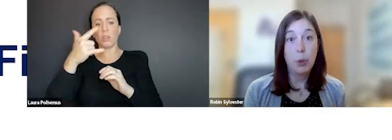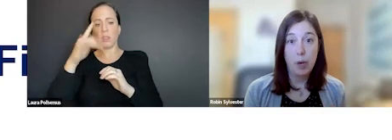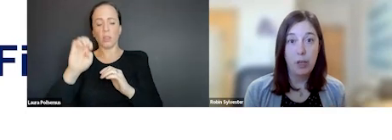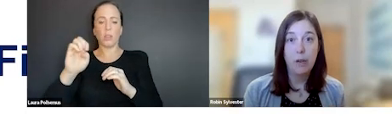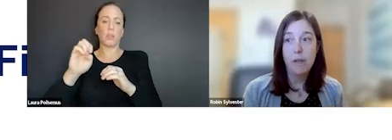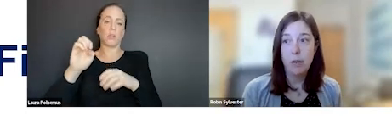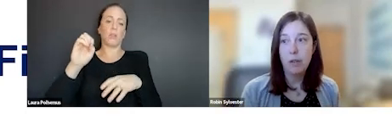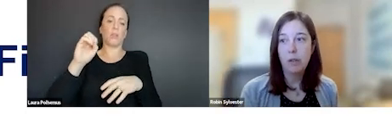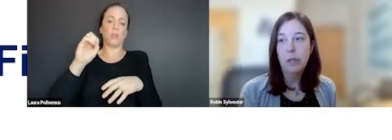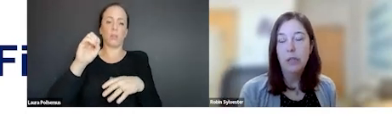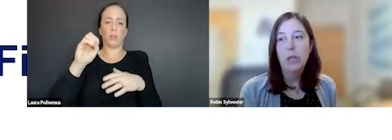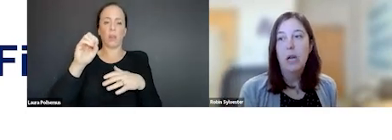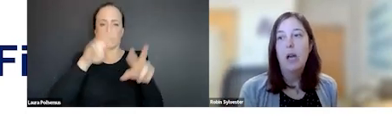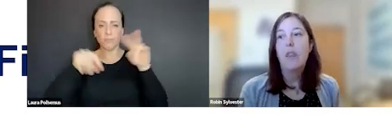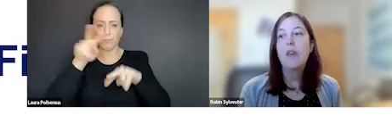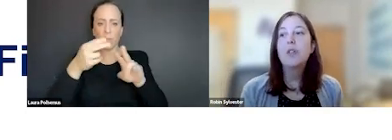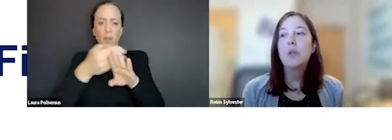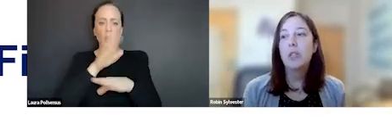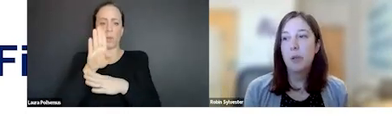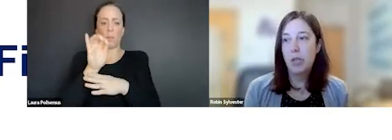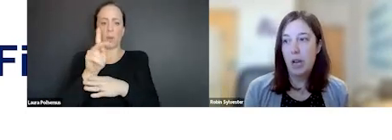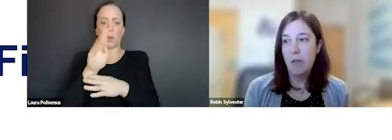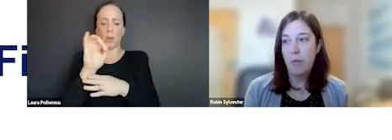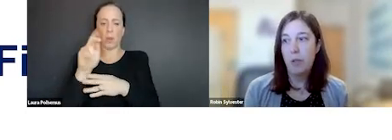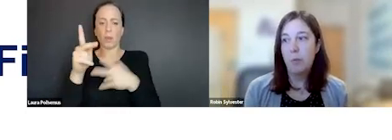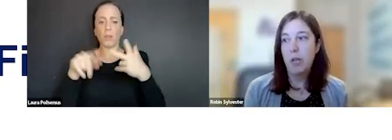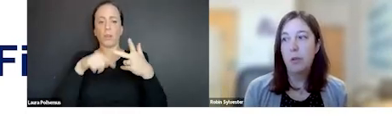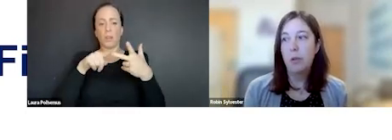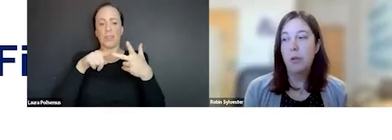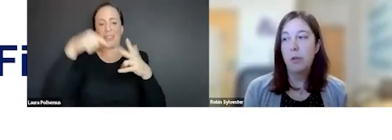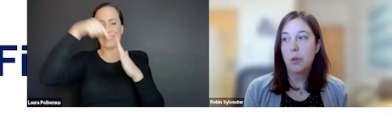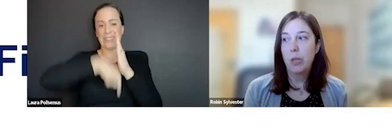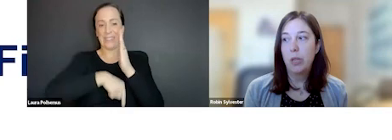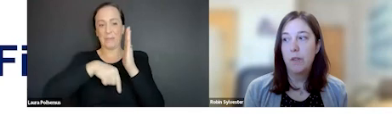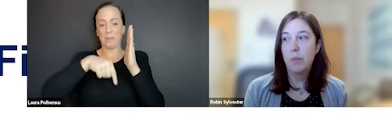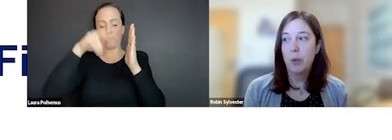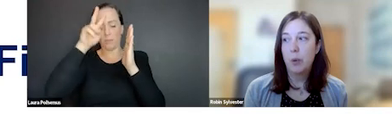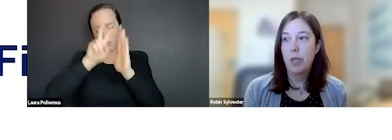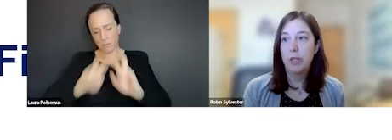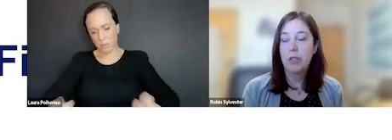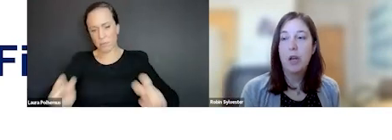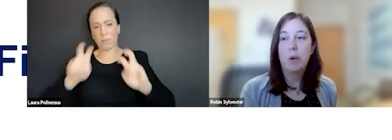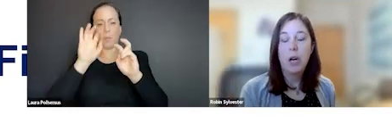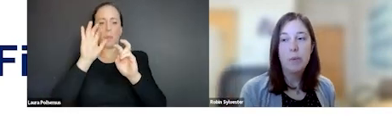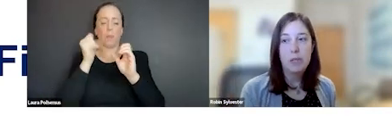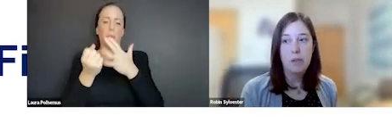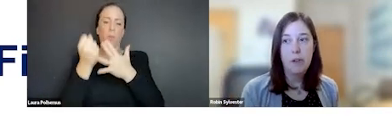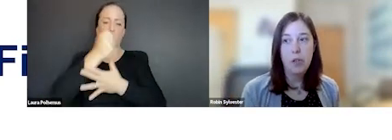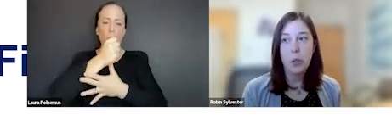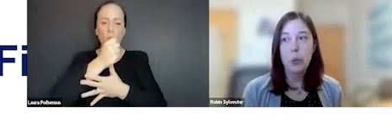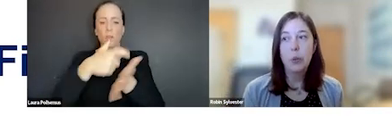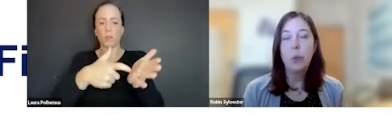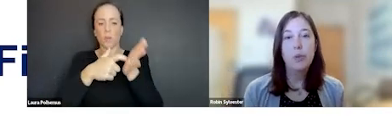maybe bookmarking a funder. And then do a deeper dive, which might include a closer read of the priorities and requirements